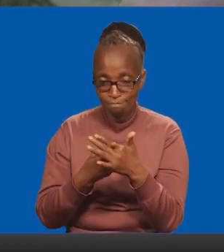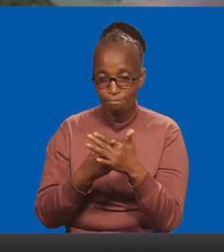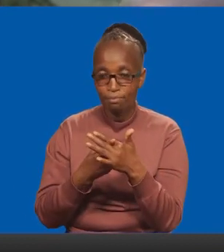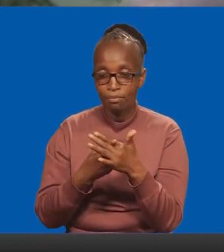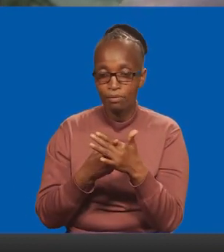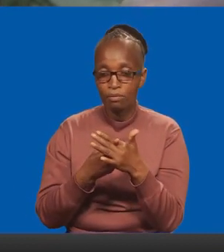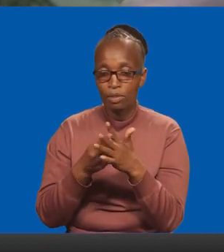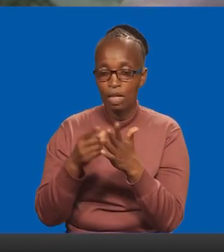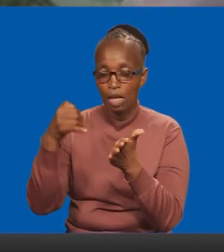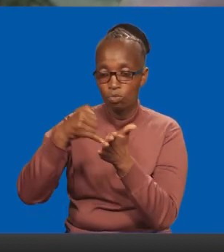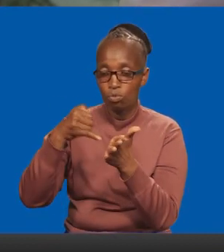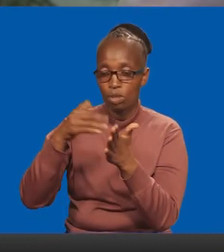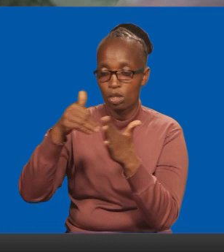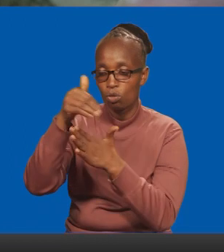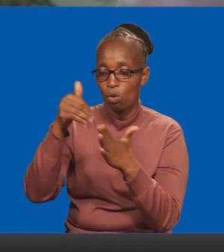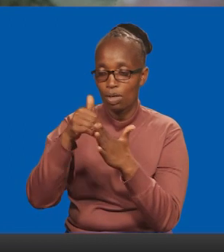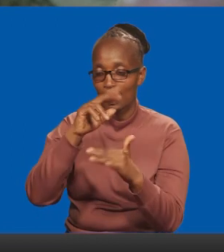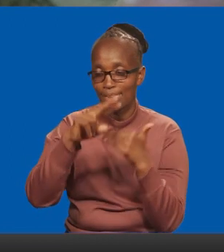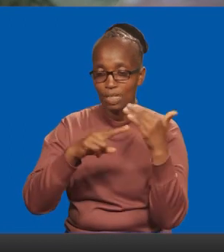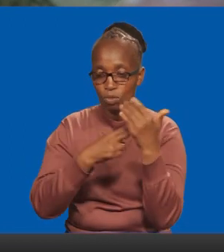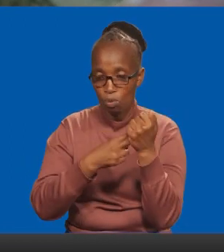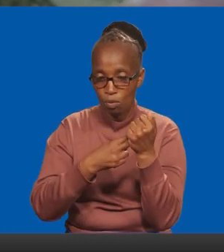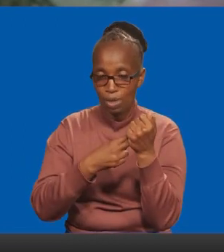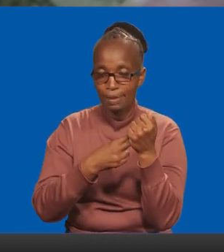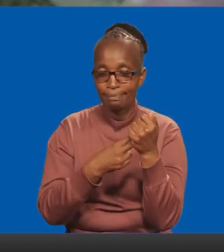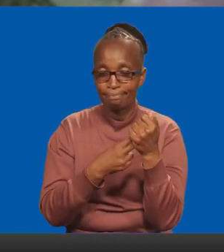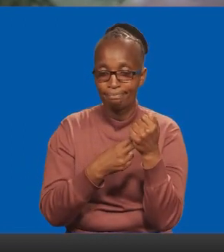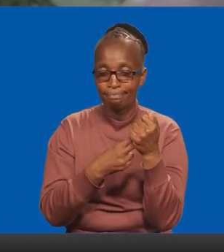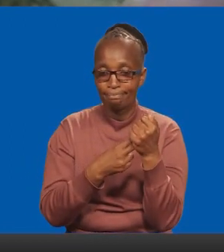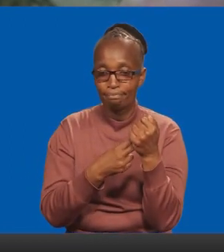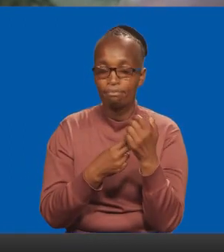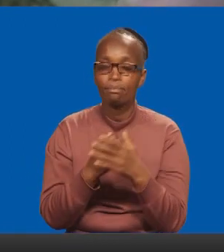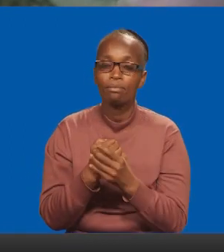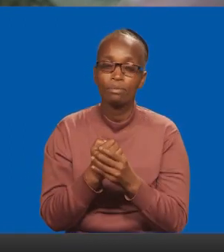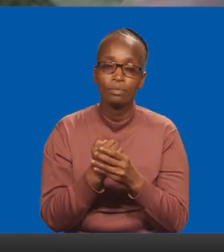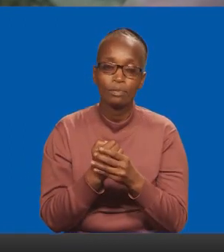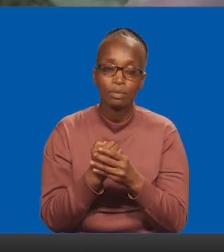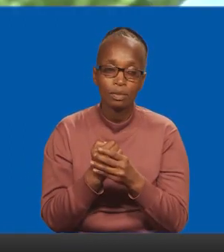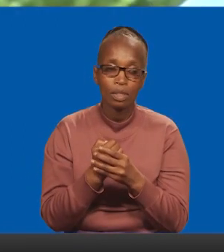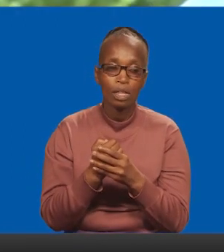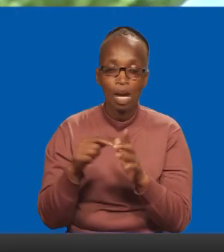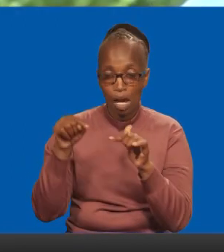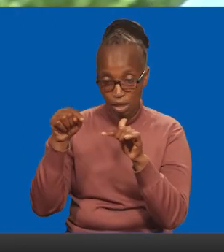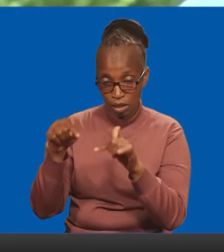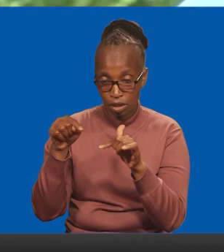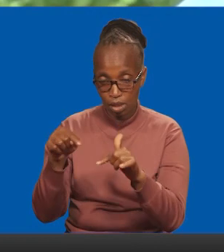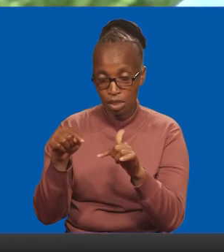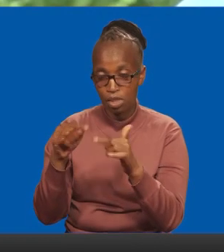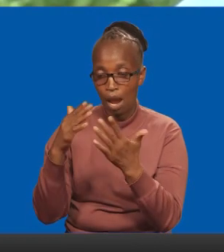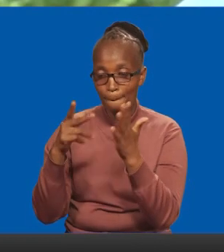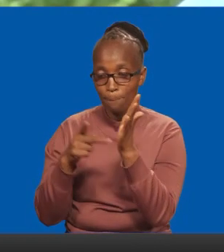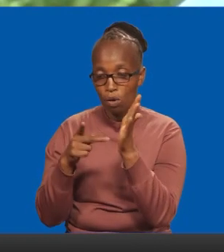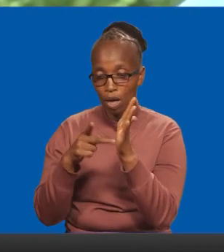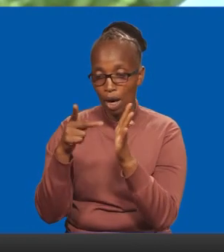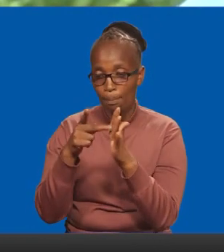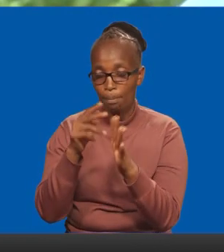flag it off. And we'll have all the stakeholders from the government agencies to hotel associations. Session